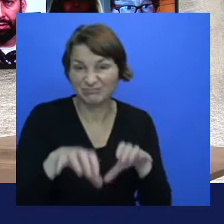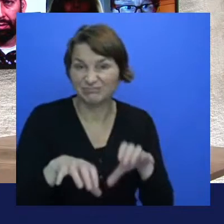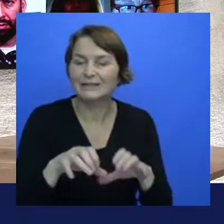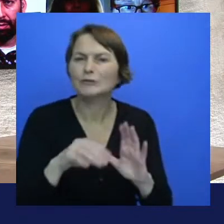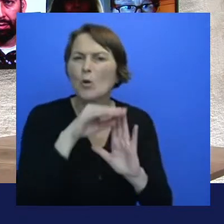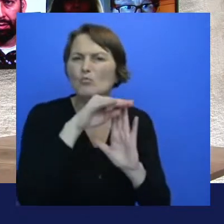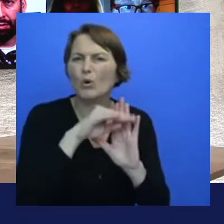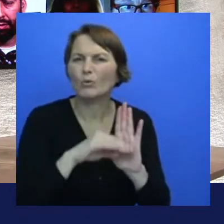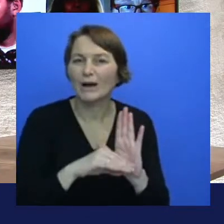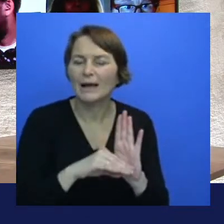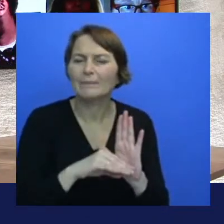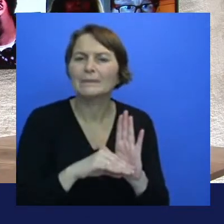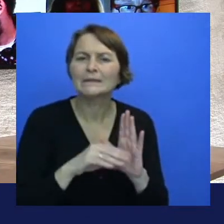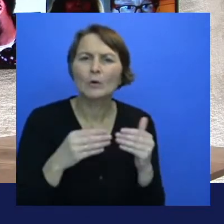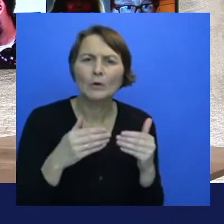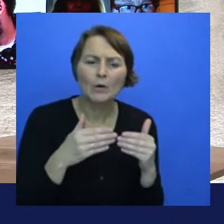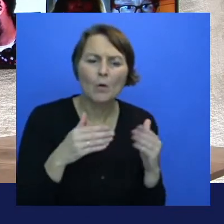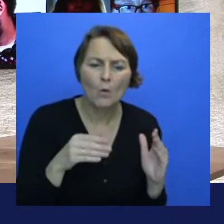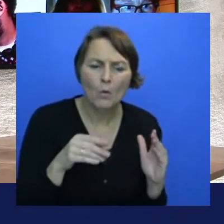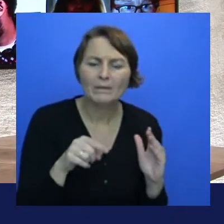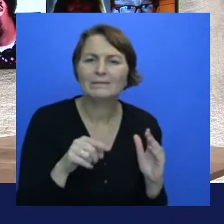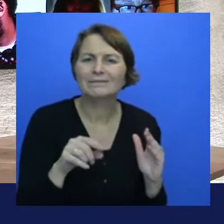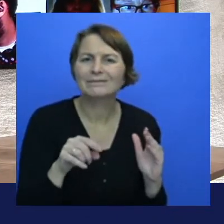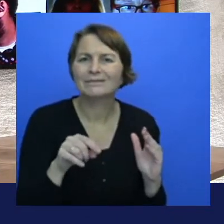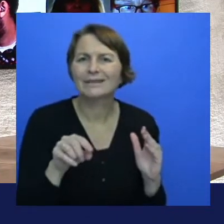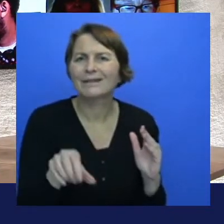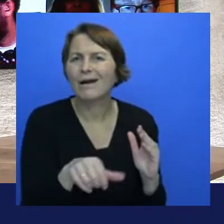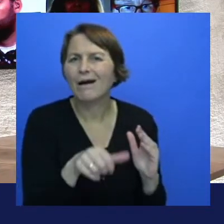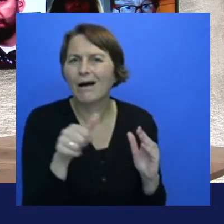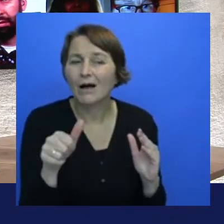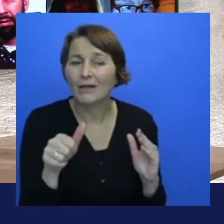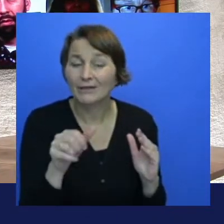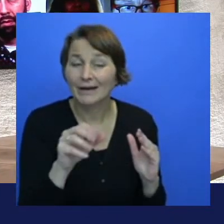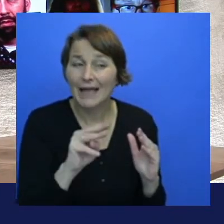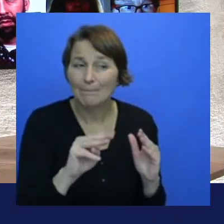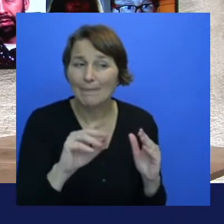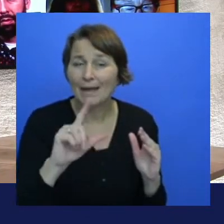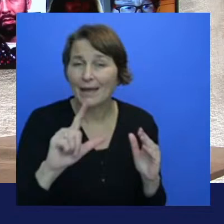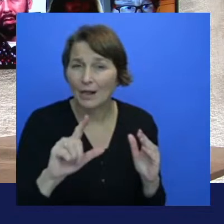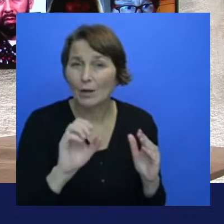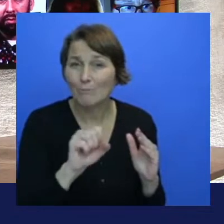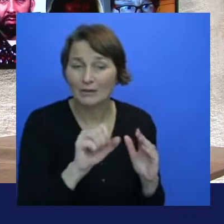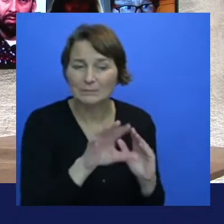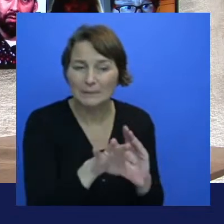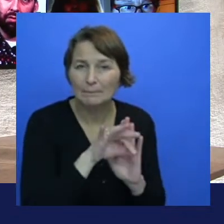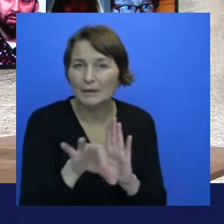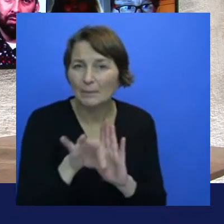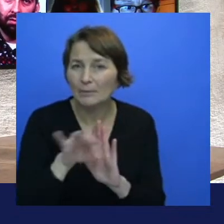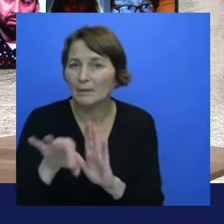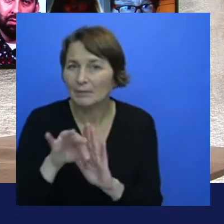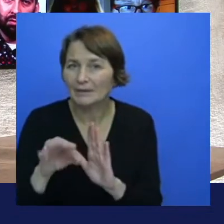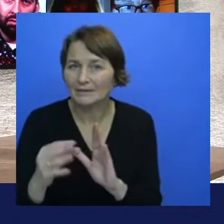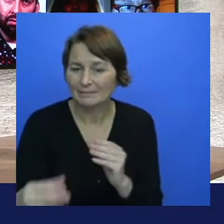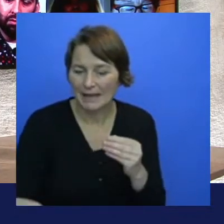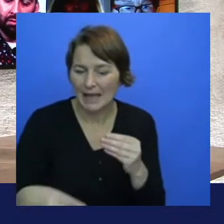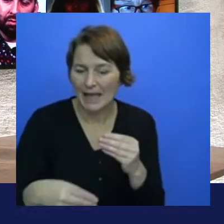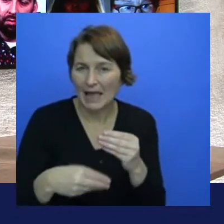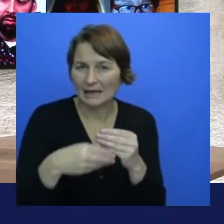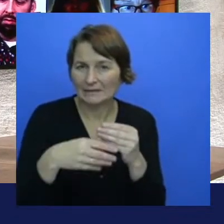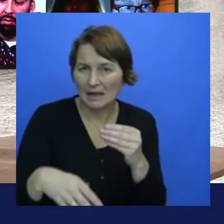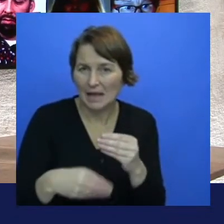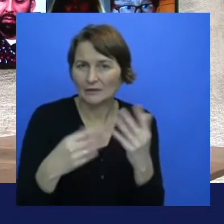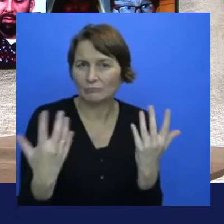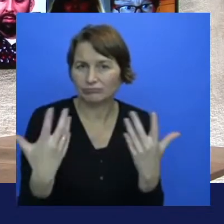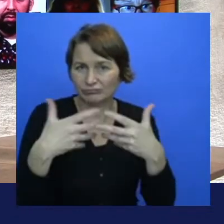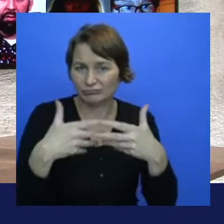builder. It will use ROIML capabilities, and then it will. It's just a